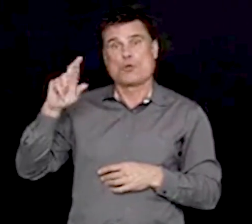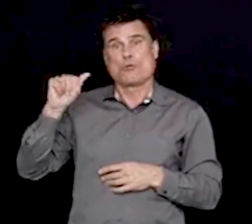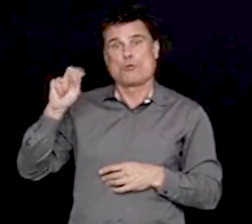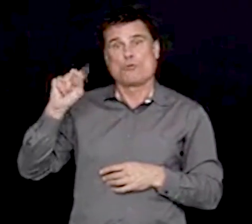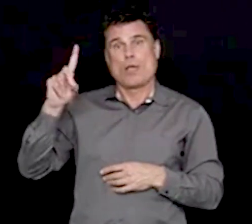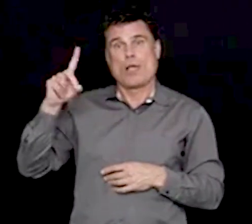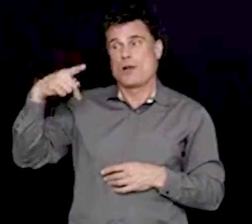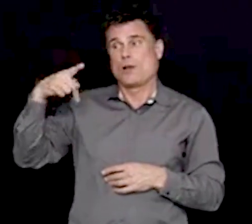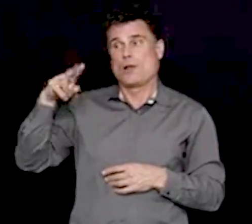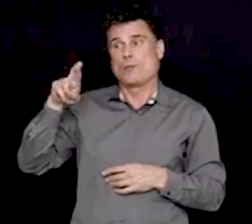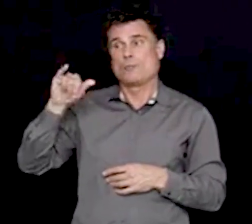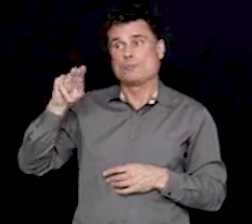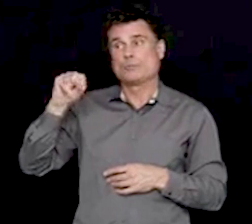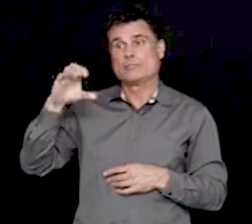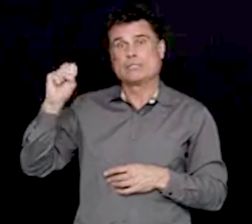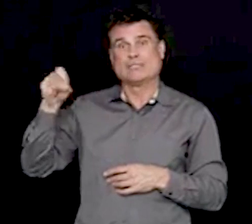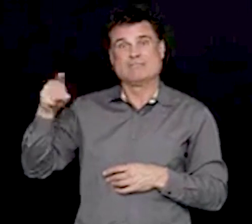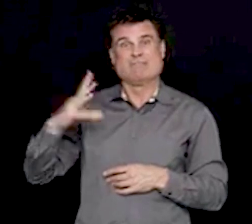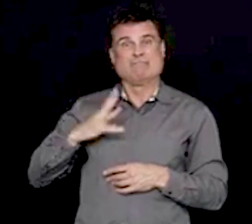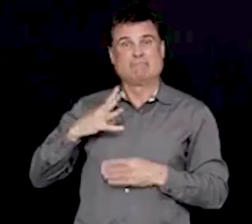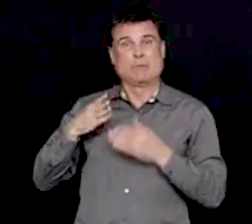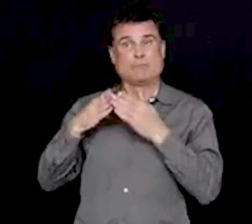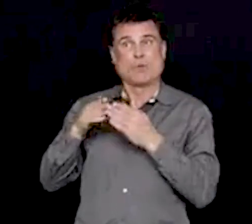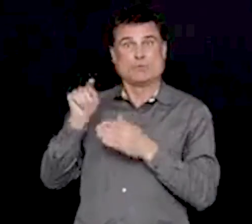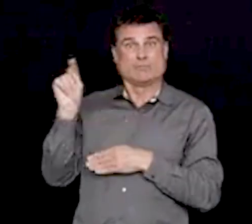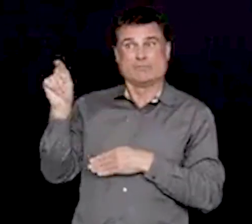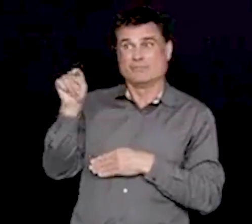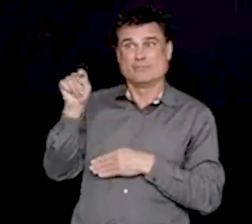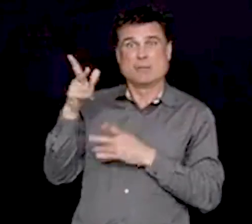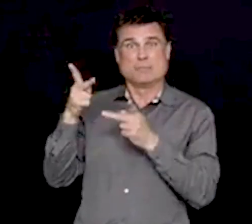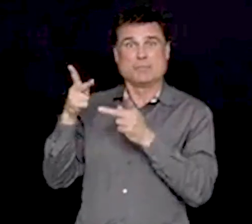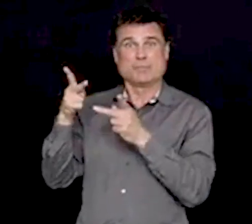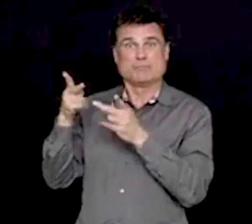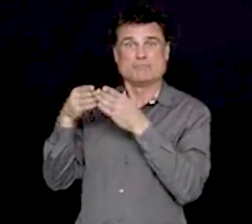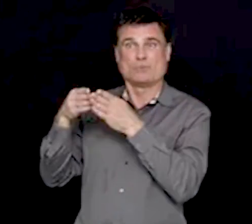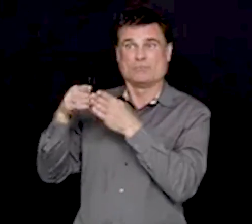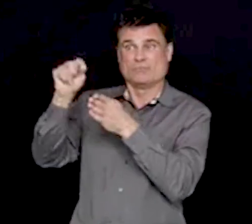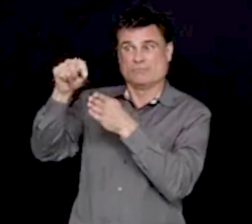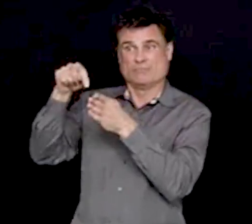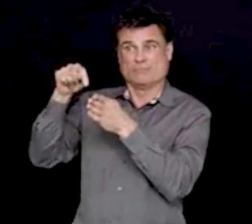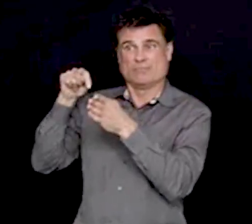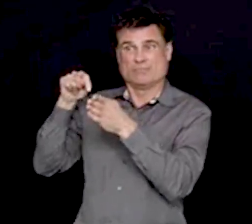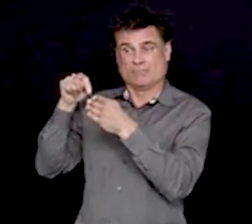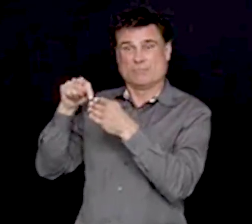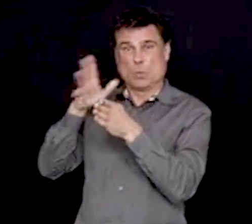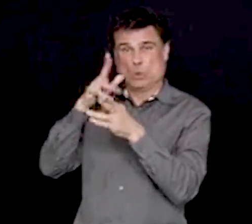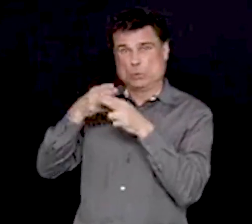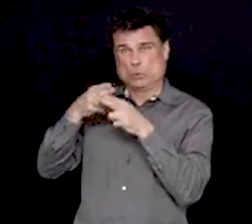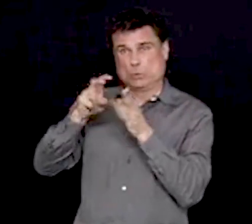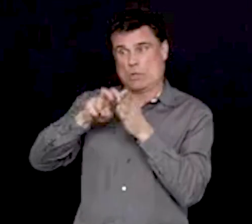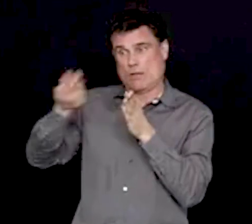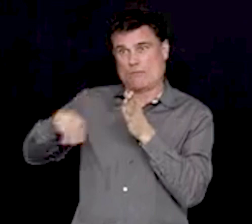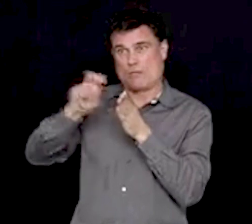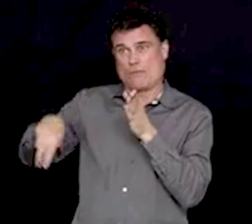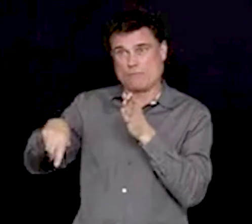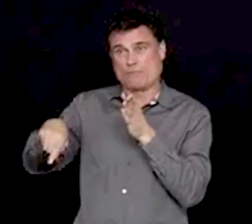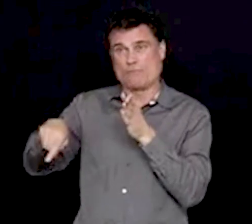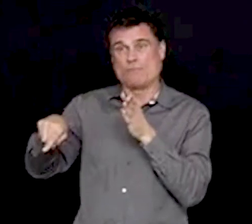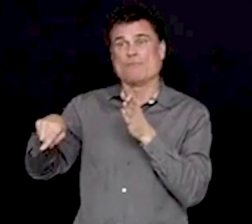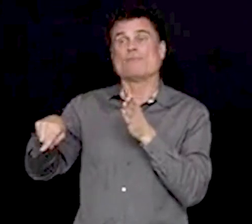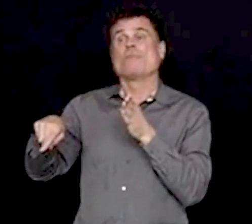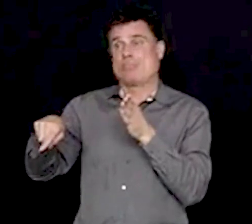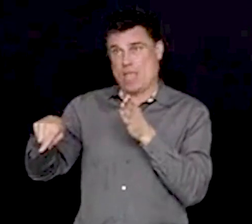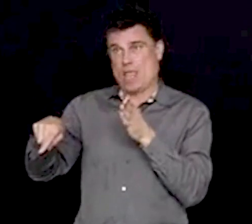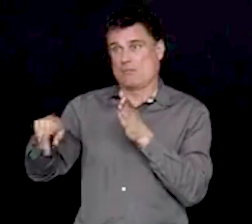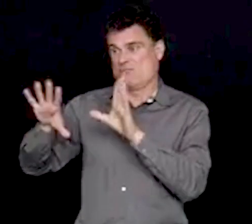quarantine, and there was very clear circumstances there, if it's the case that we're saying that they can return to the community, then that